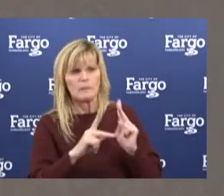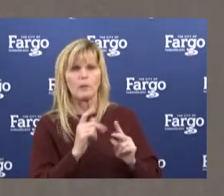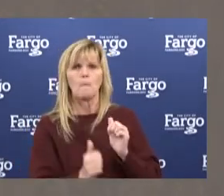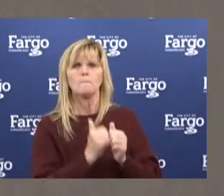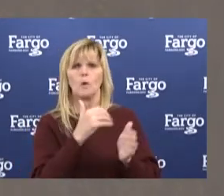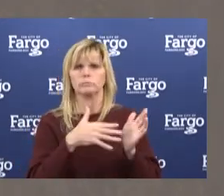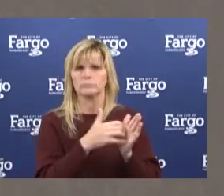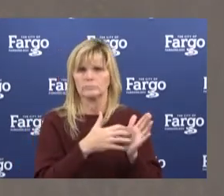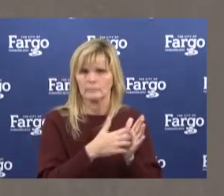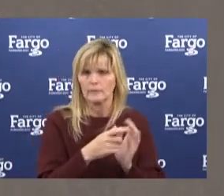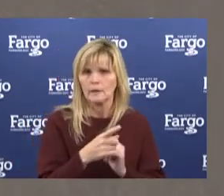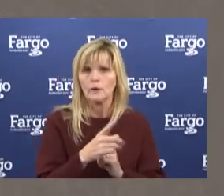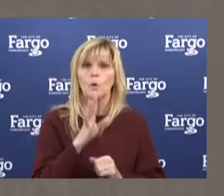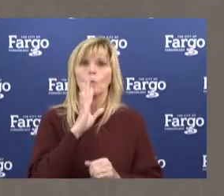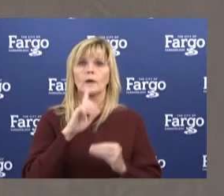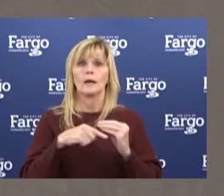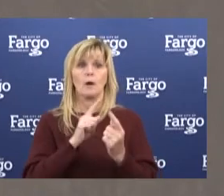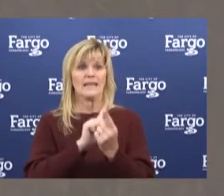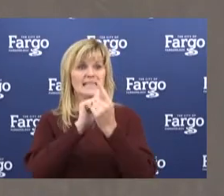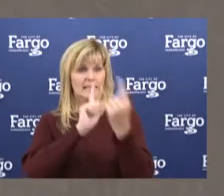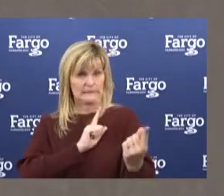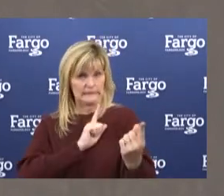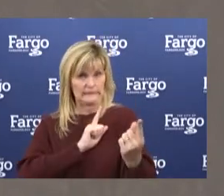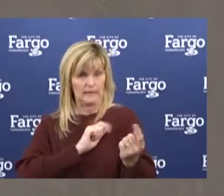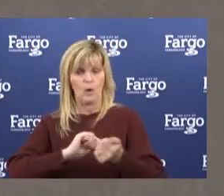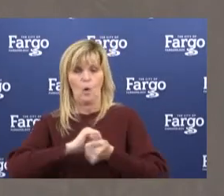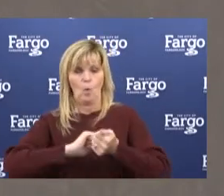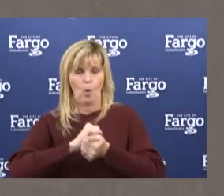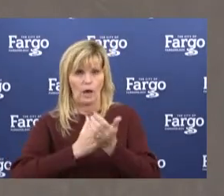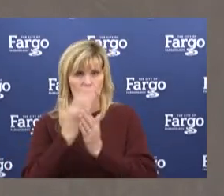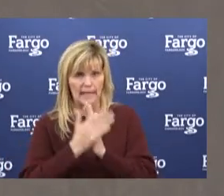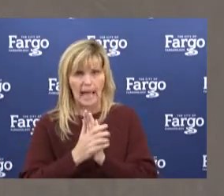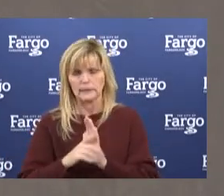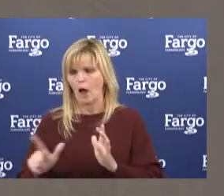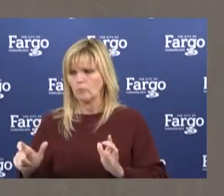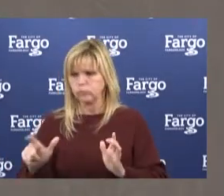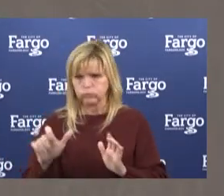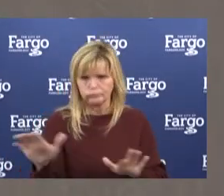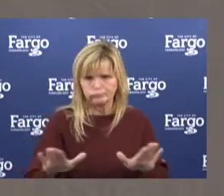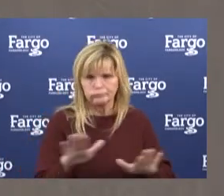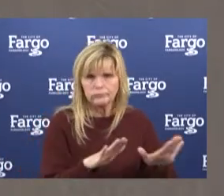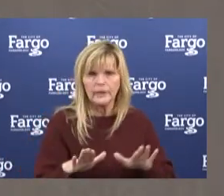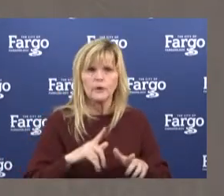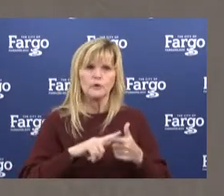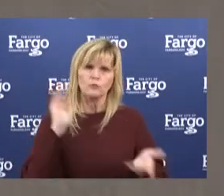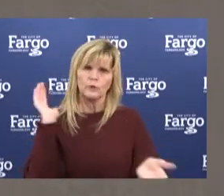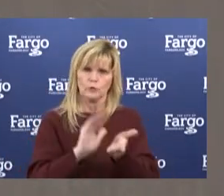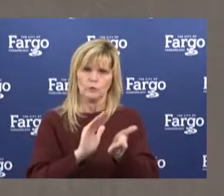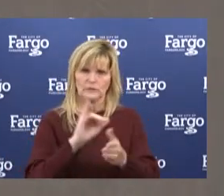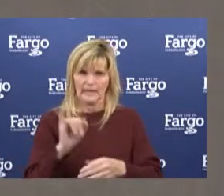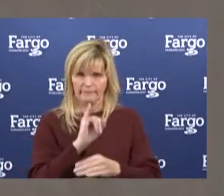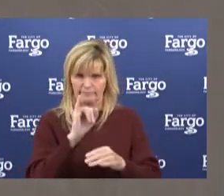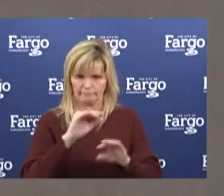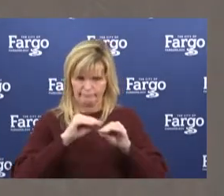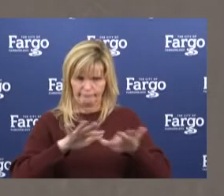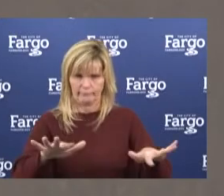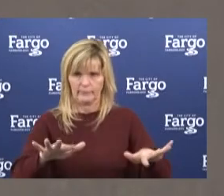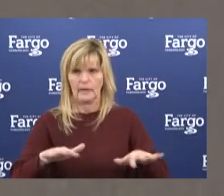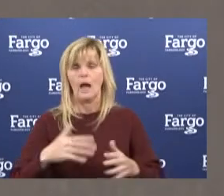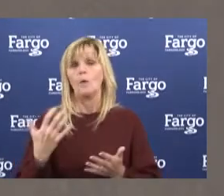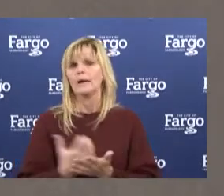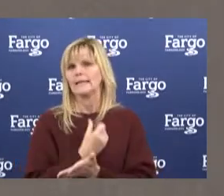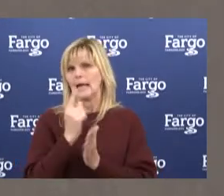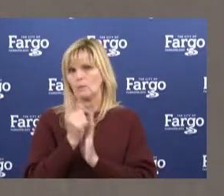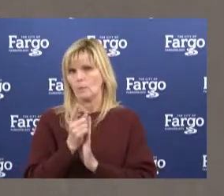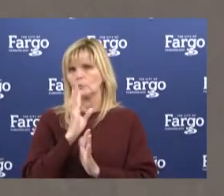You've heard us talk about distancing, hand washing, and disinfecting is key to mitigating infections. I do want to take a moment, however, to